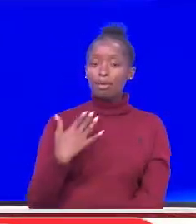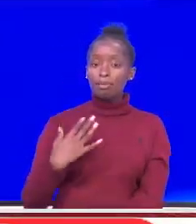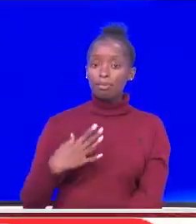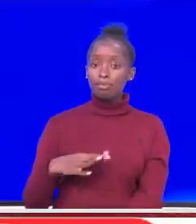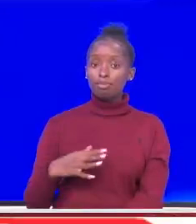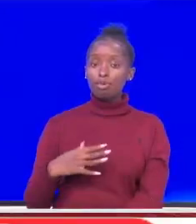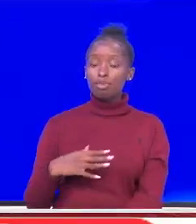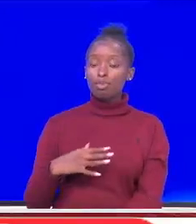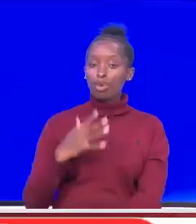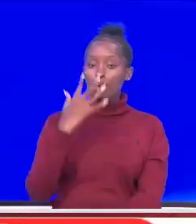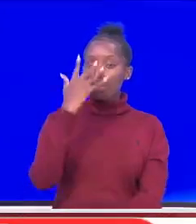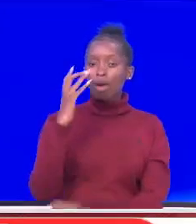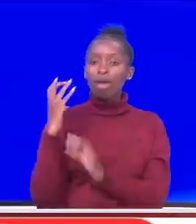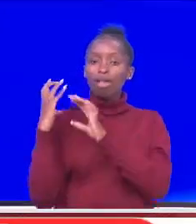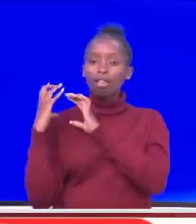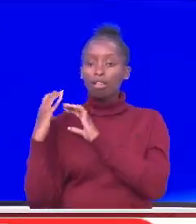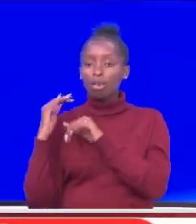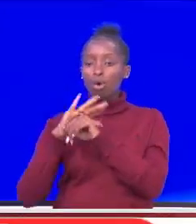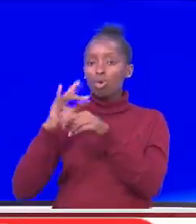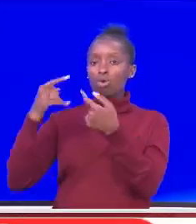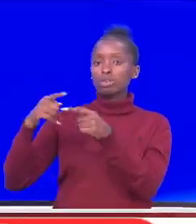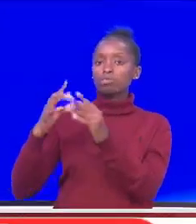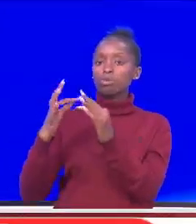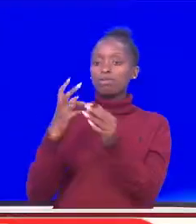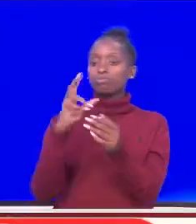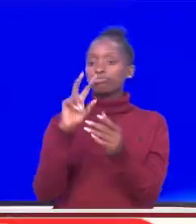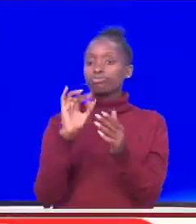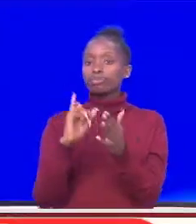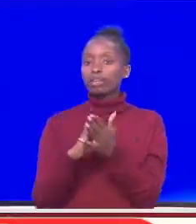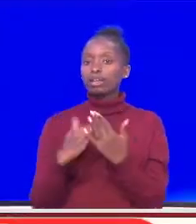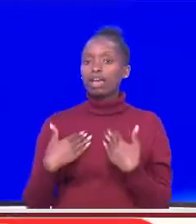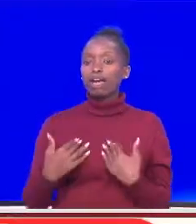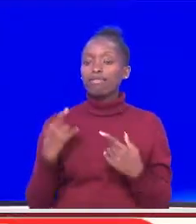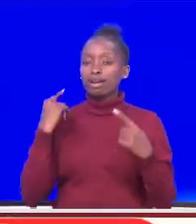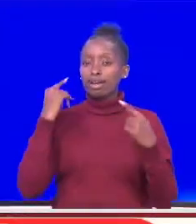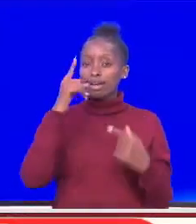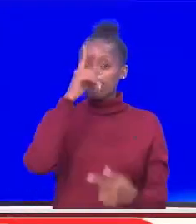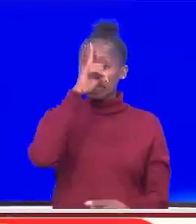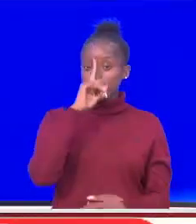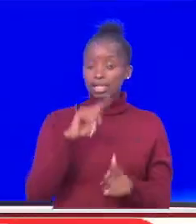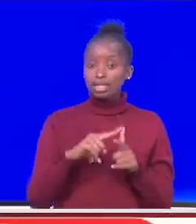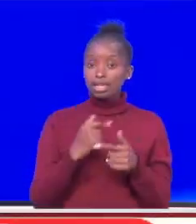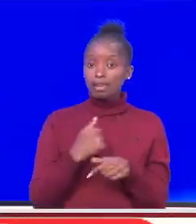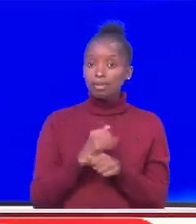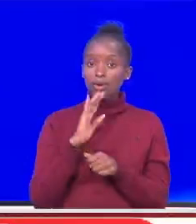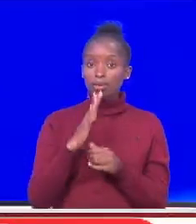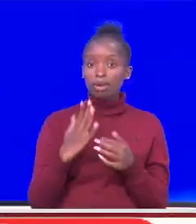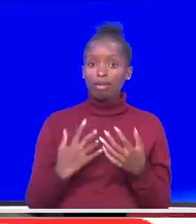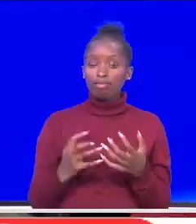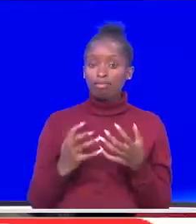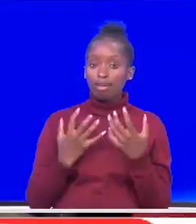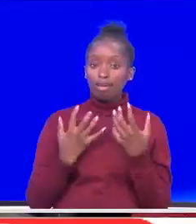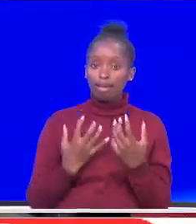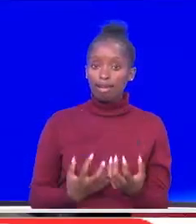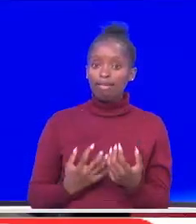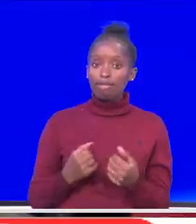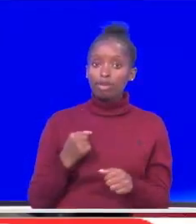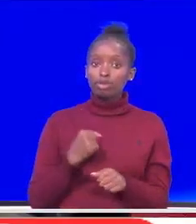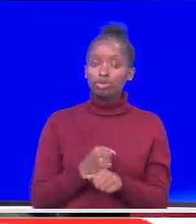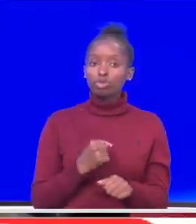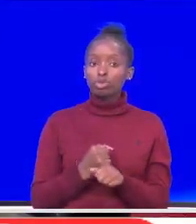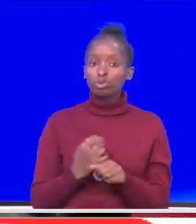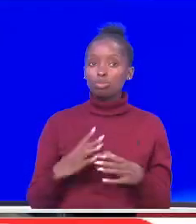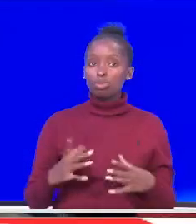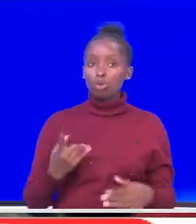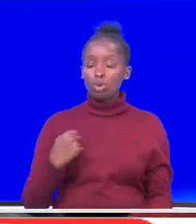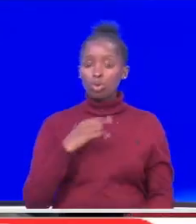on you, if you take it very seriously, it will create a massive job for the people. Tunataka hii